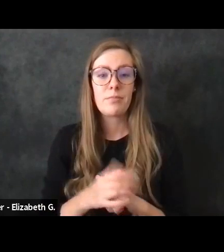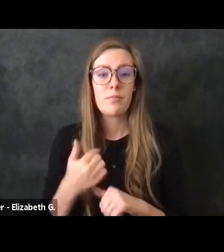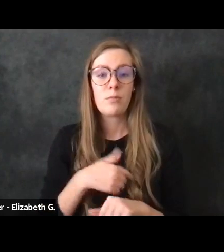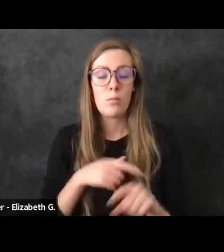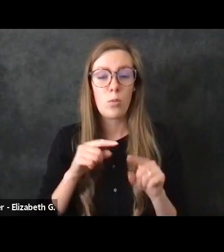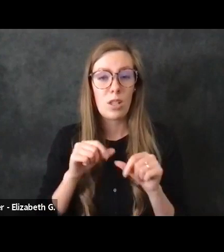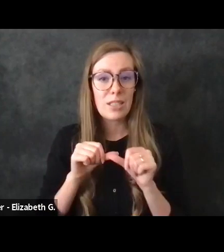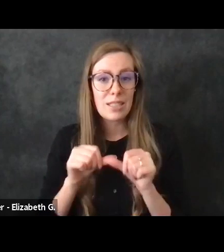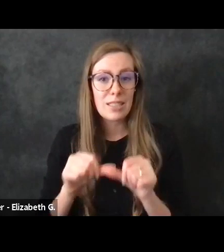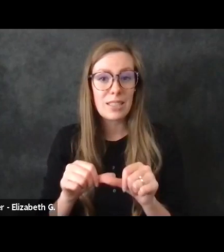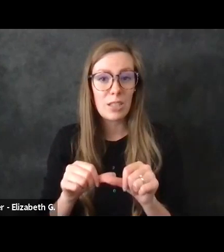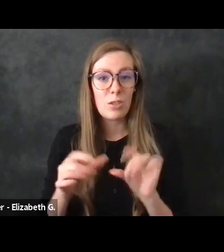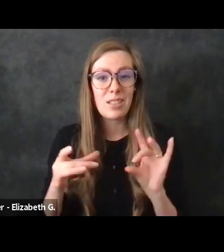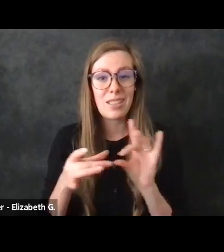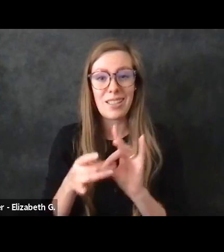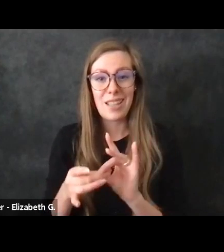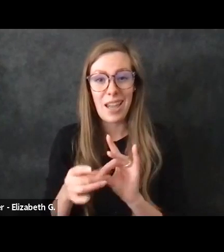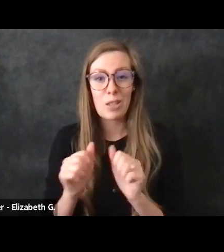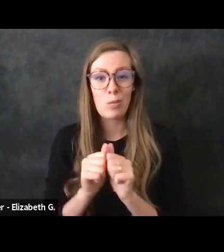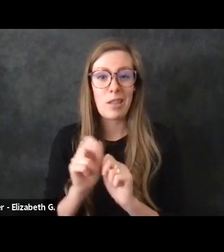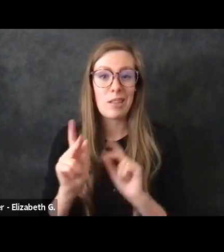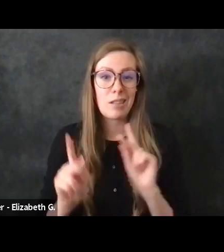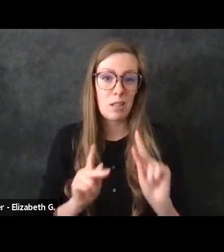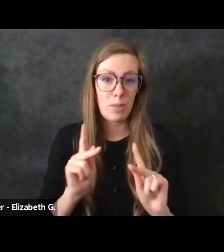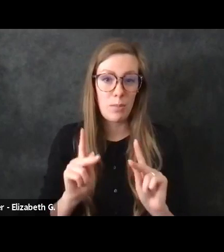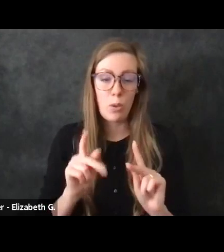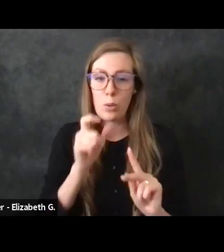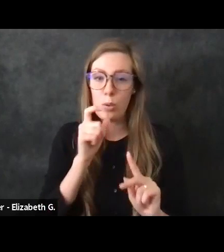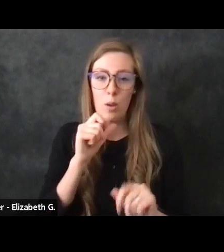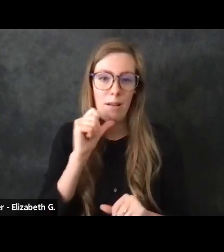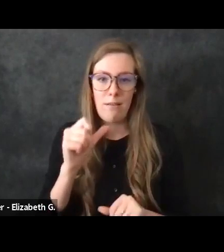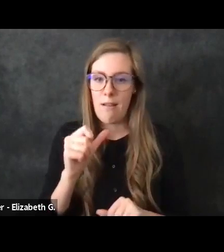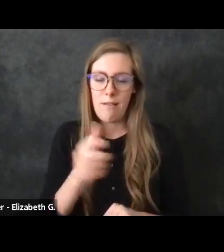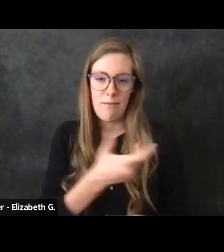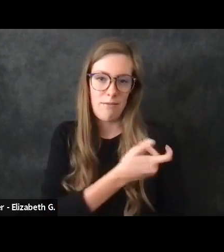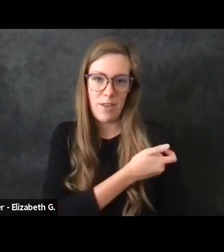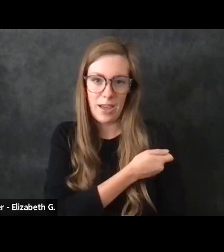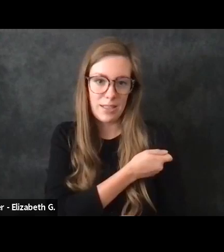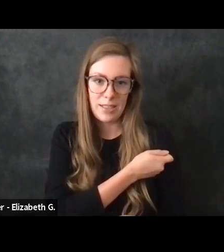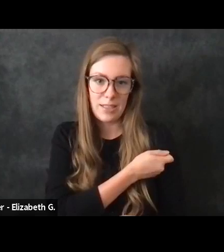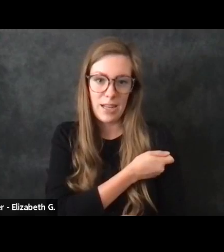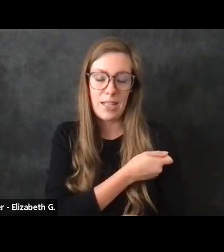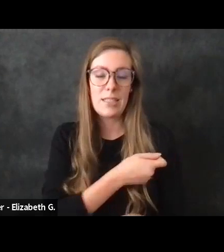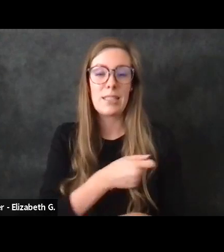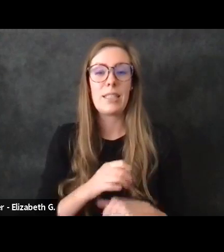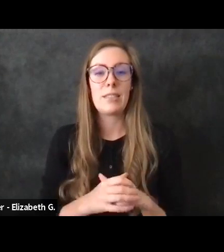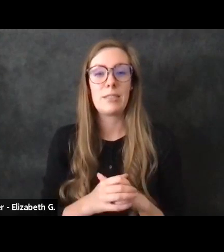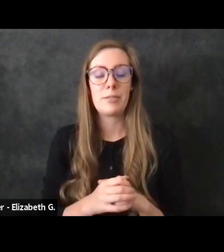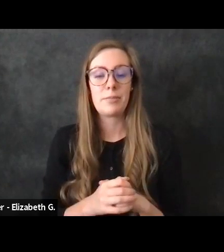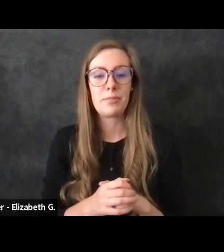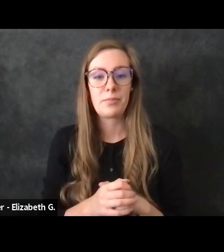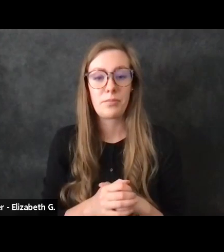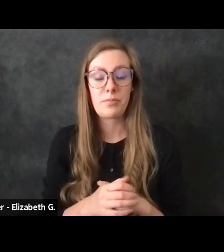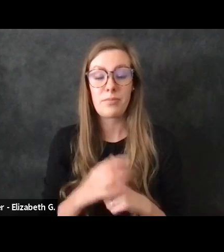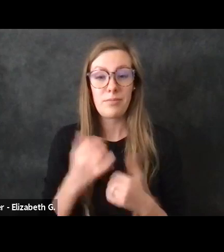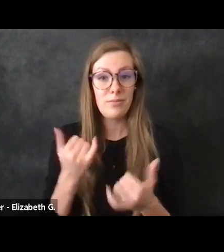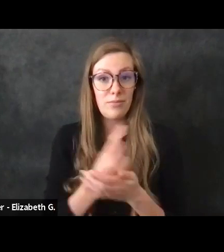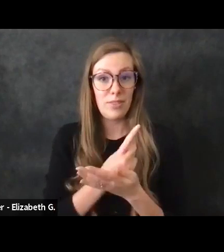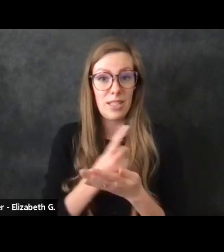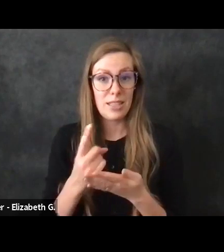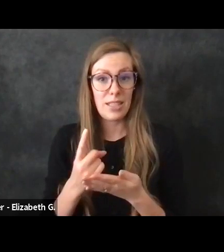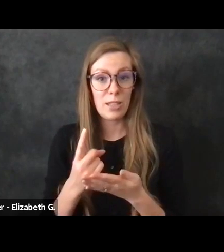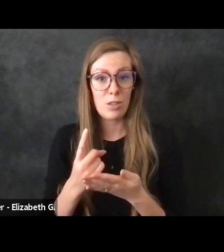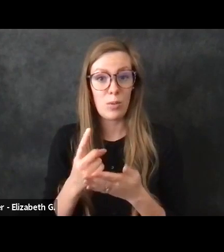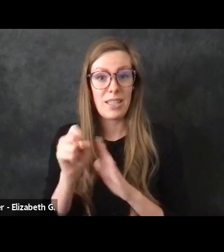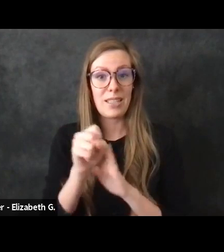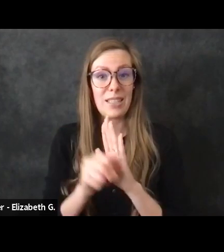with the difficult to reach unvaccinated populations through our constellation approach of vaccine clinics and pop-up events. Just this week, as the state